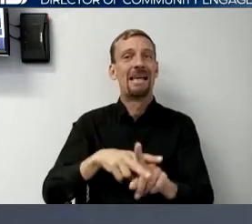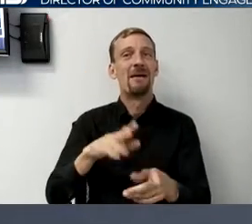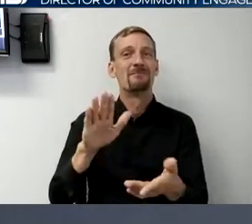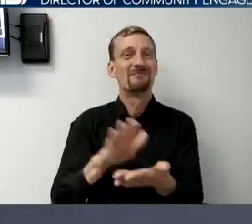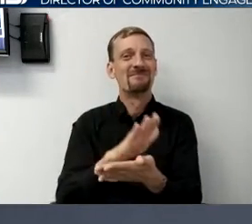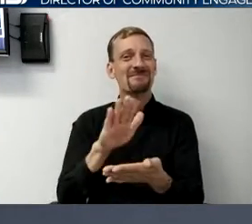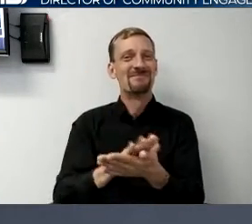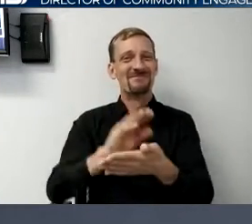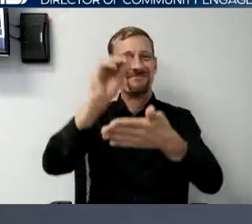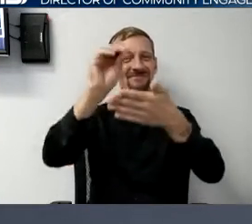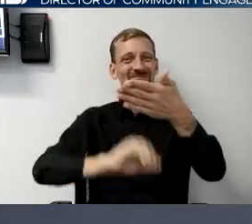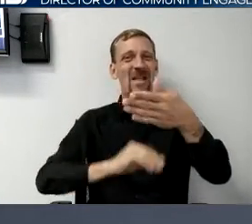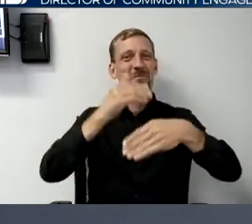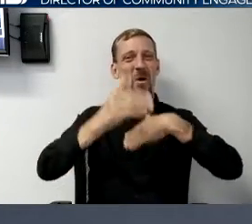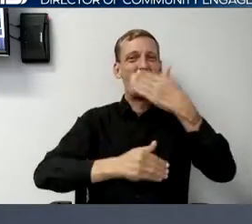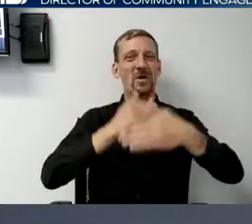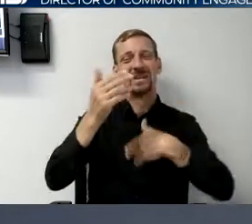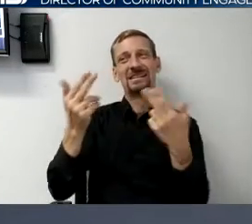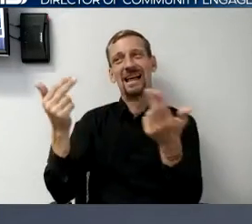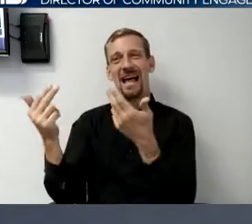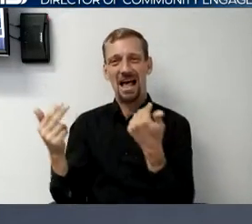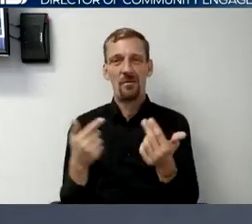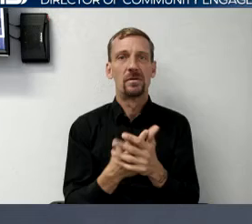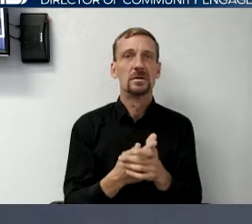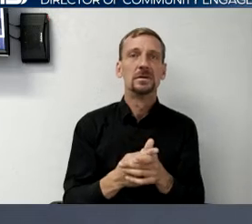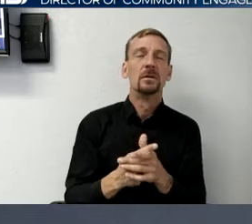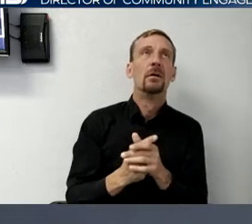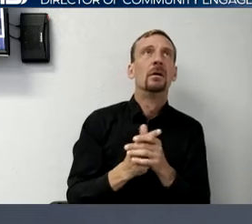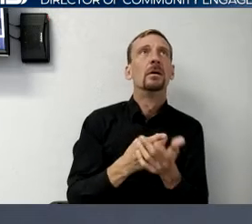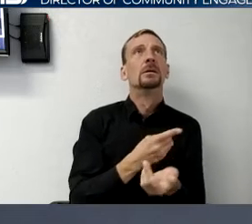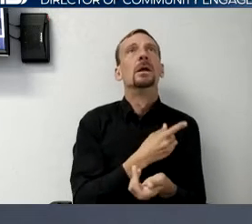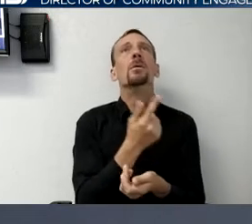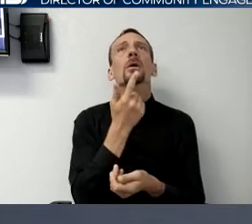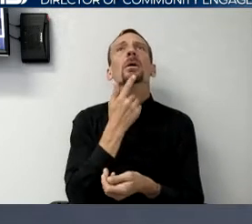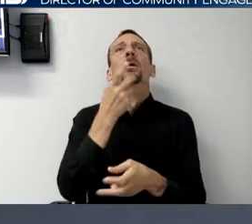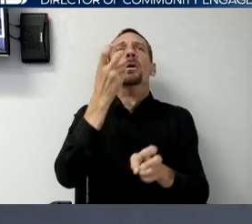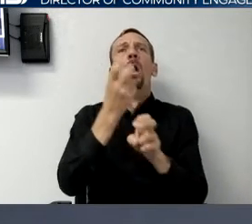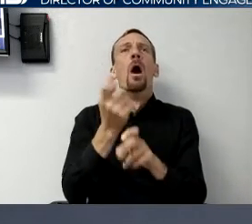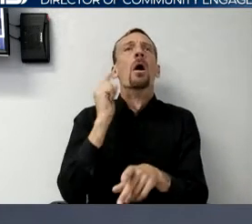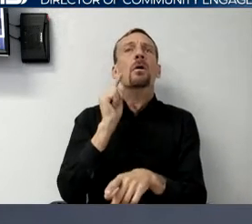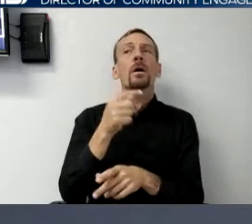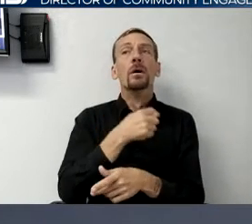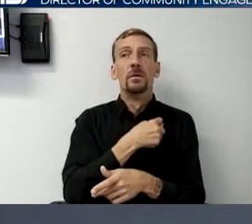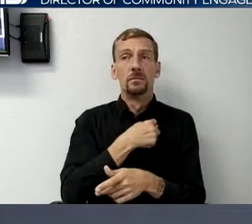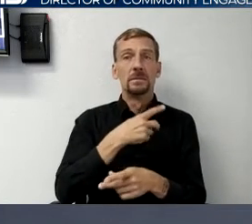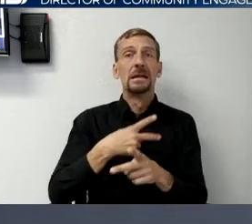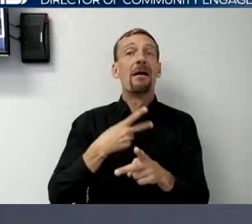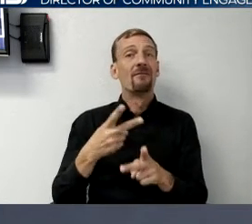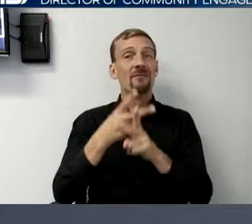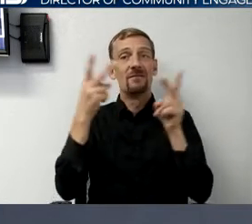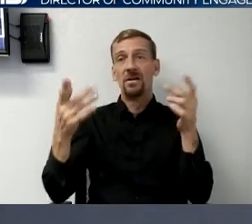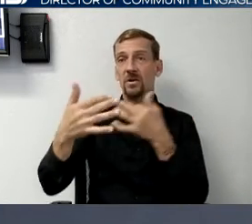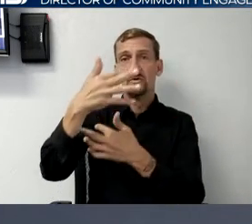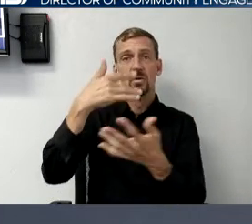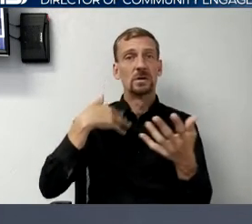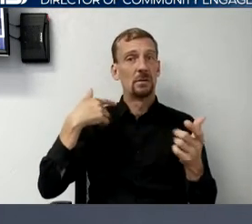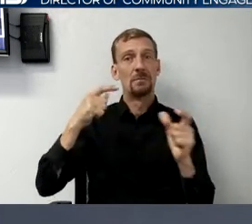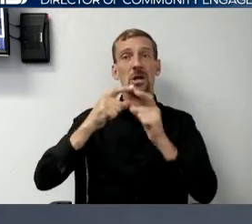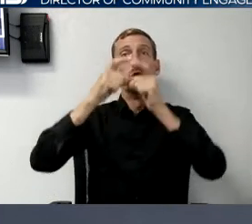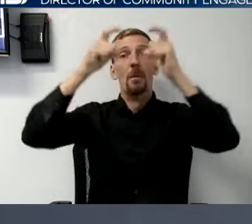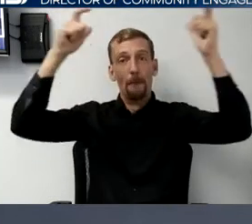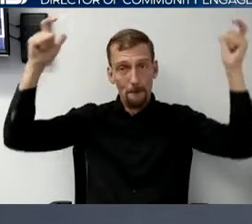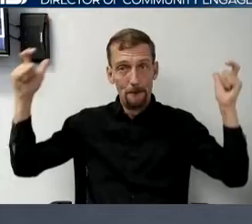bubble. But Yeah, it's very hard for people like me I'm very social. My social bubble's very